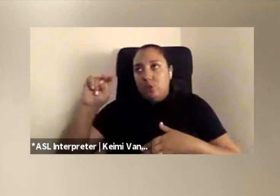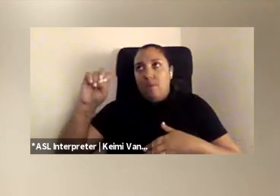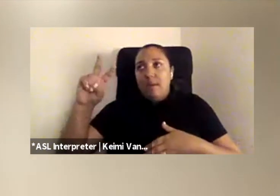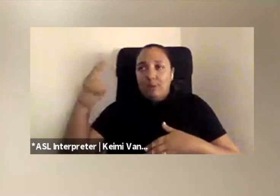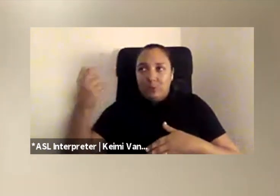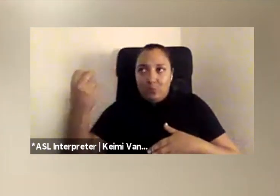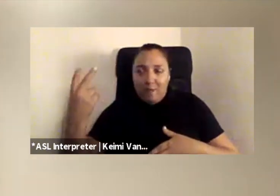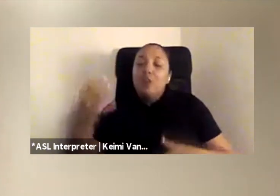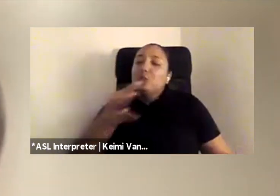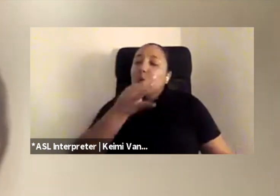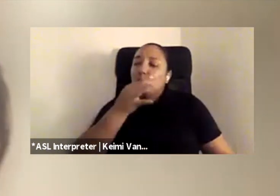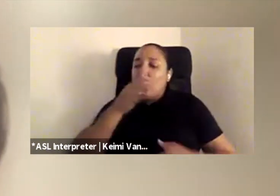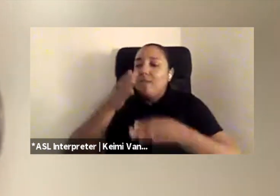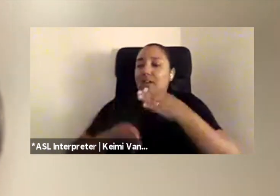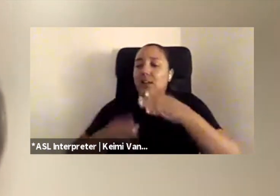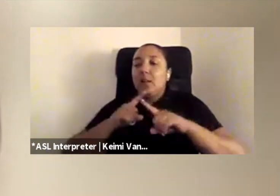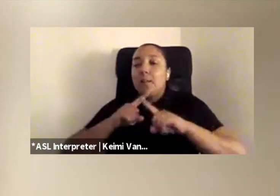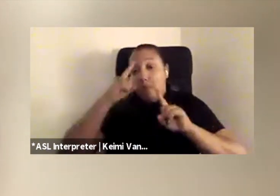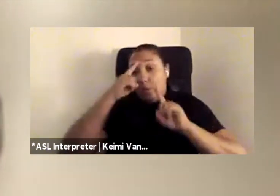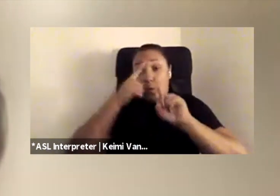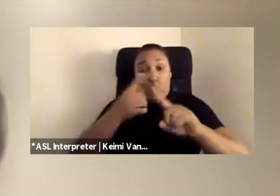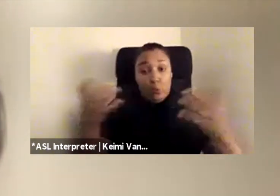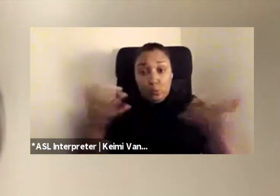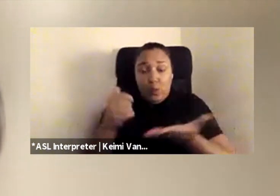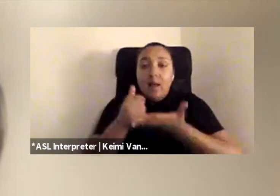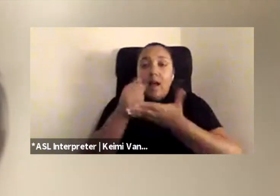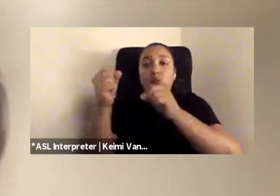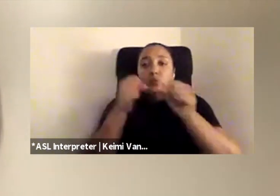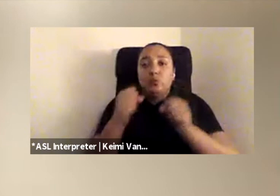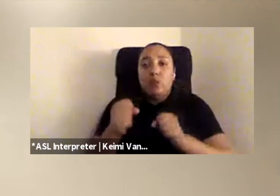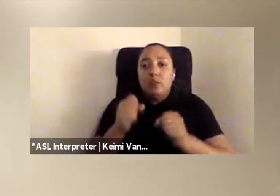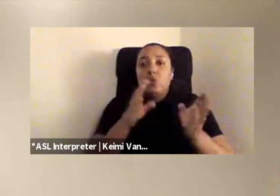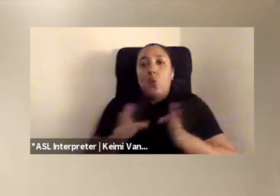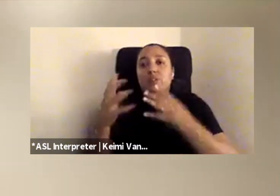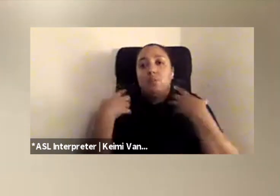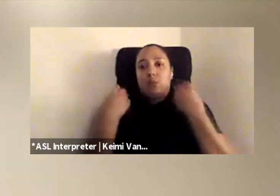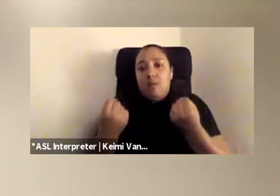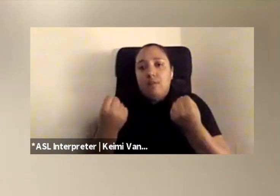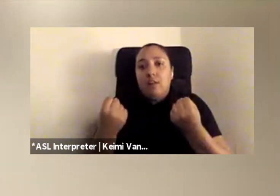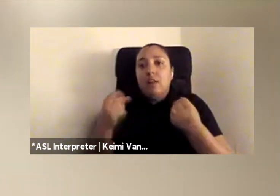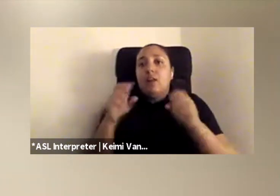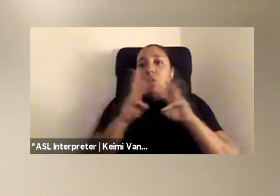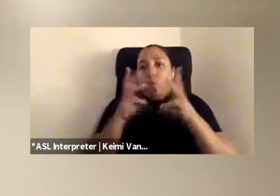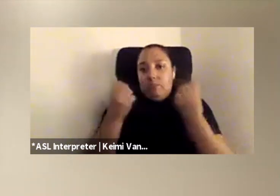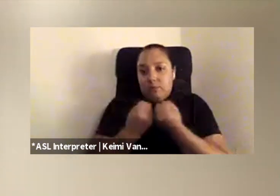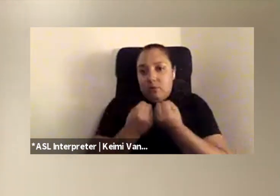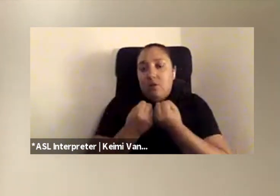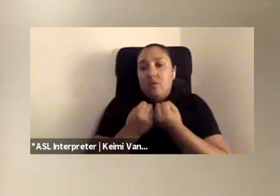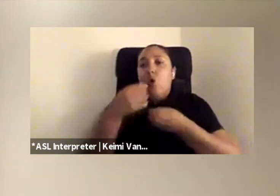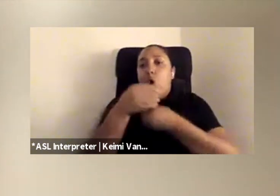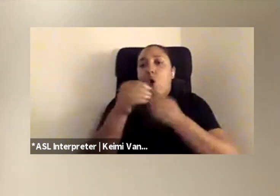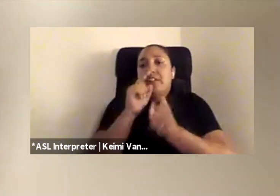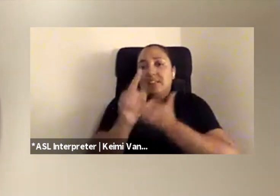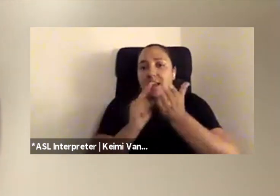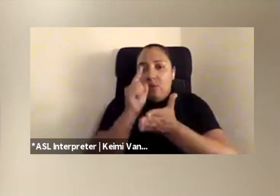to the close, but this is designed to provide strategy and organizational recovery webinars, office hours, as well as